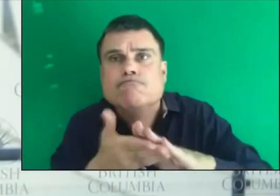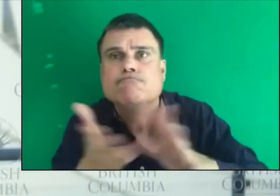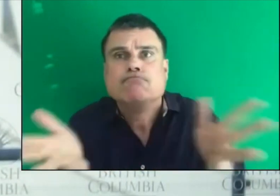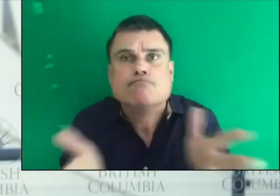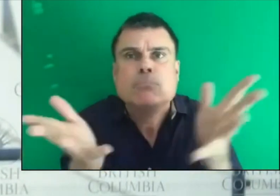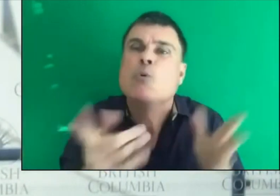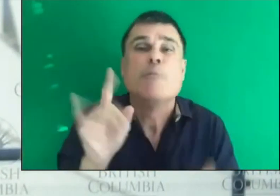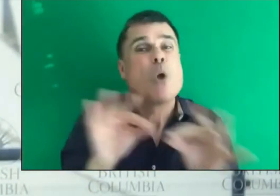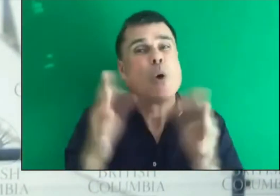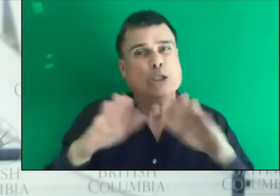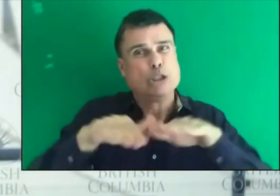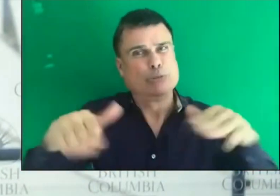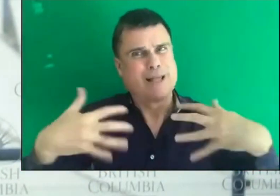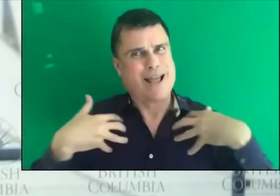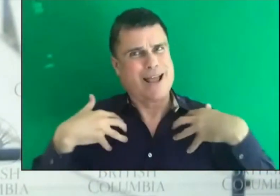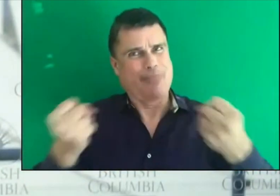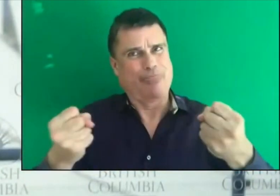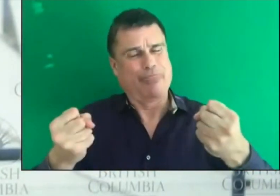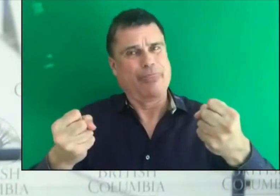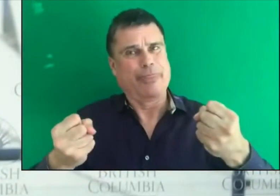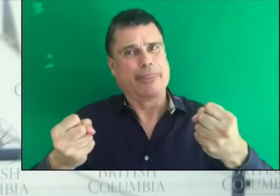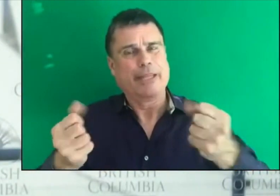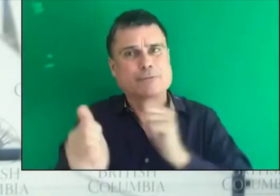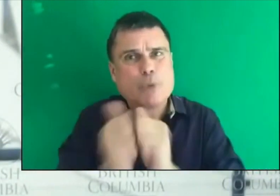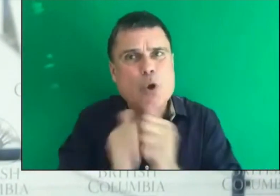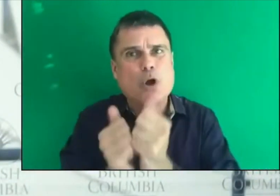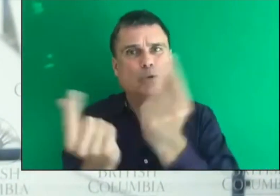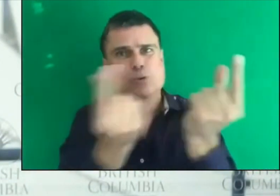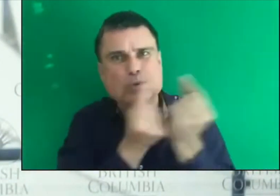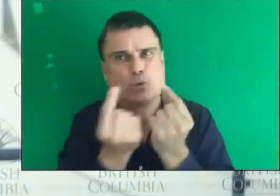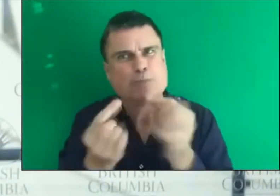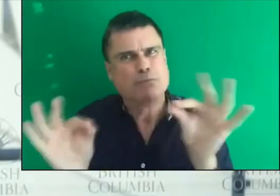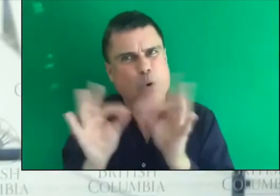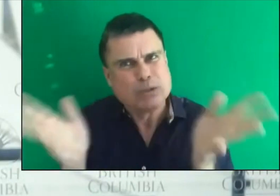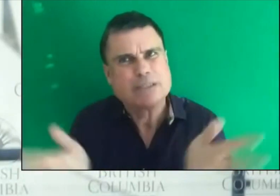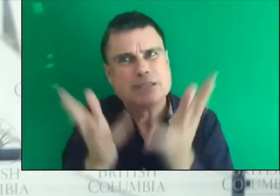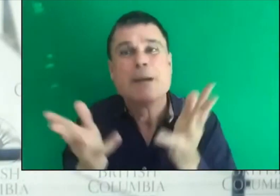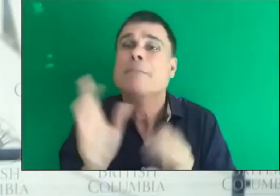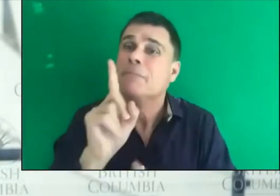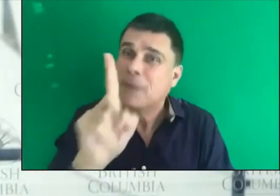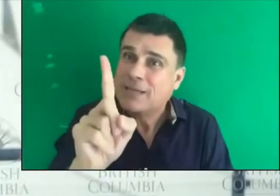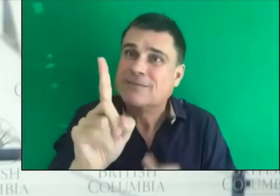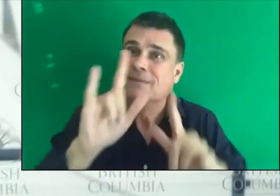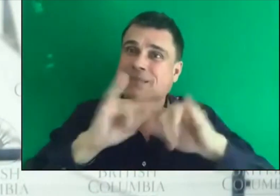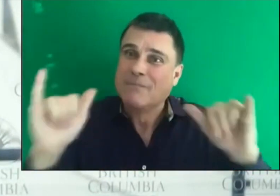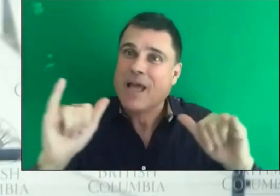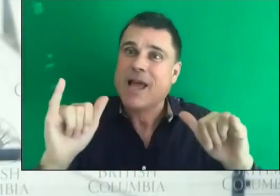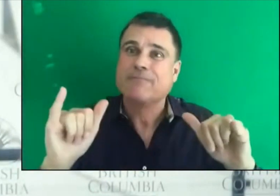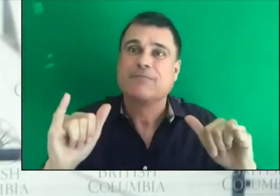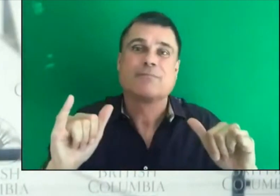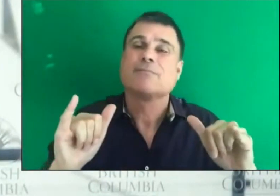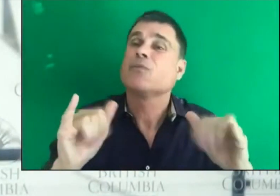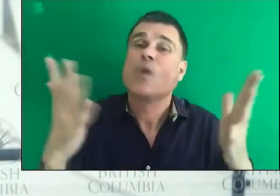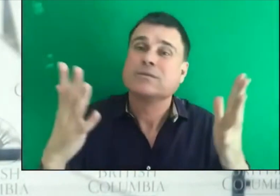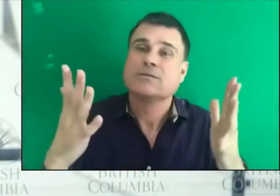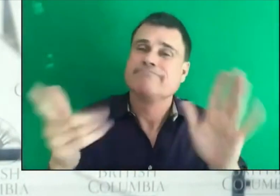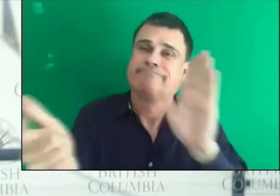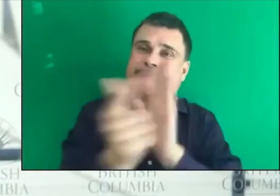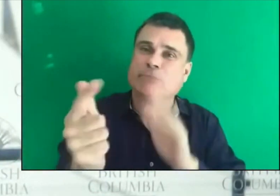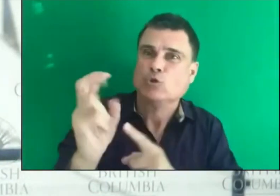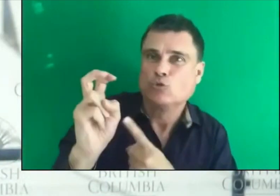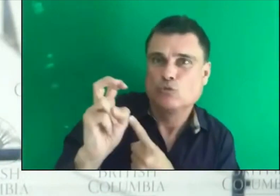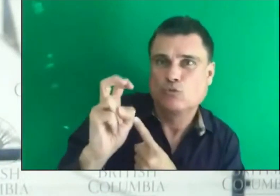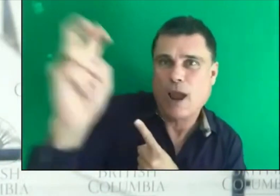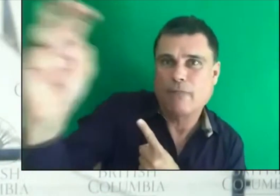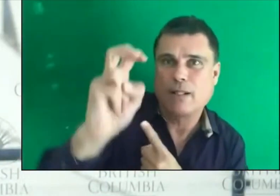regions that have been looking at sports in particular, and they will be supporting this region in making sure that they can take measures